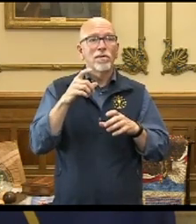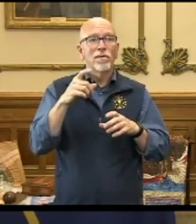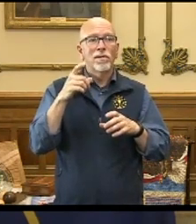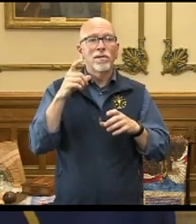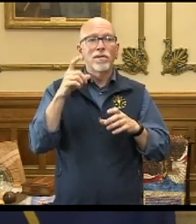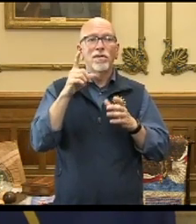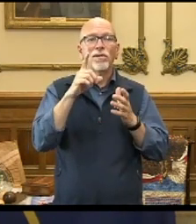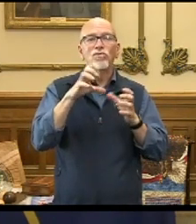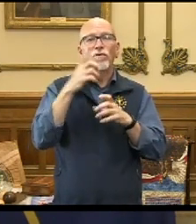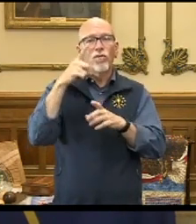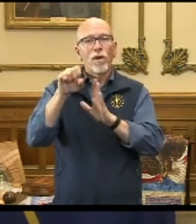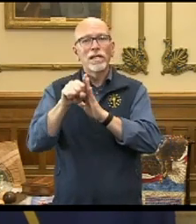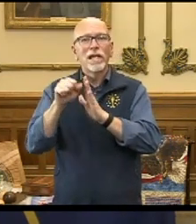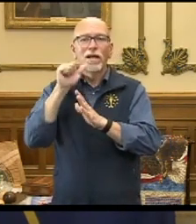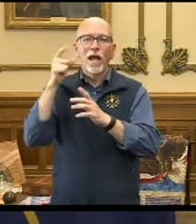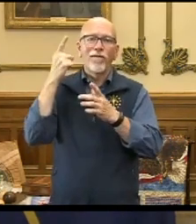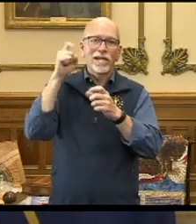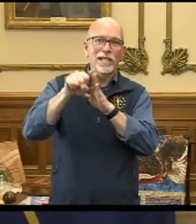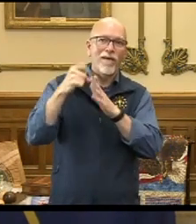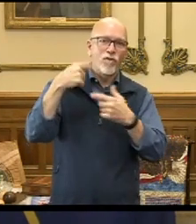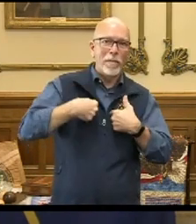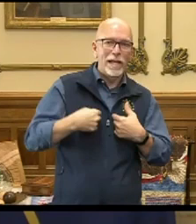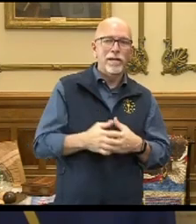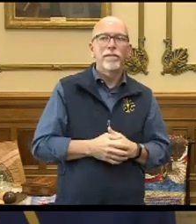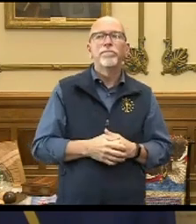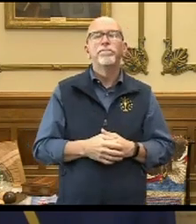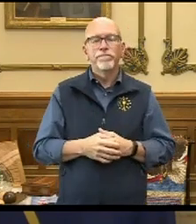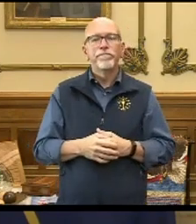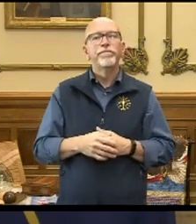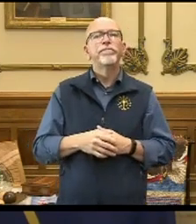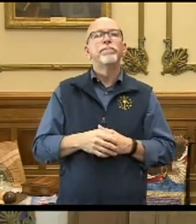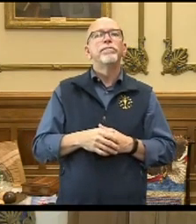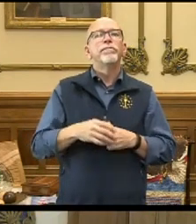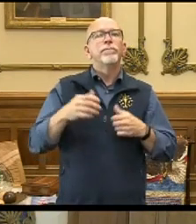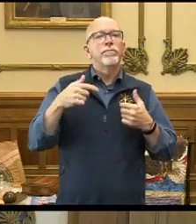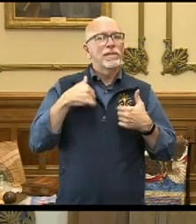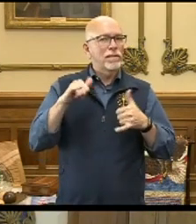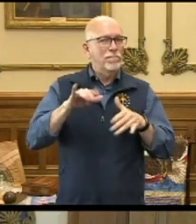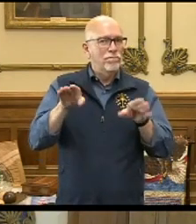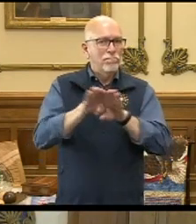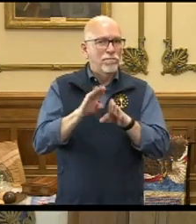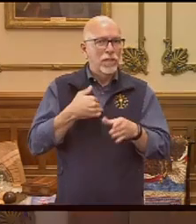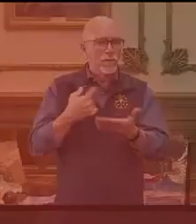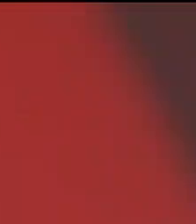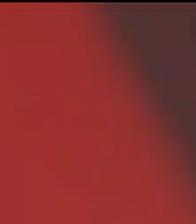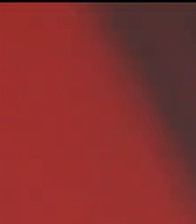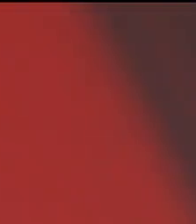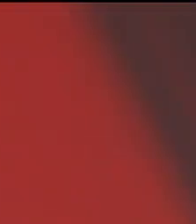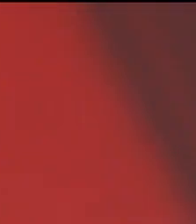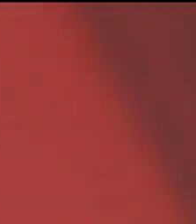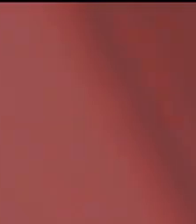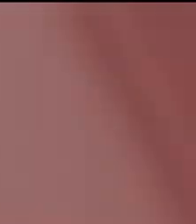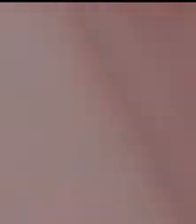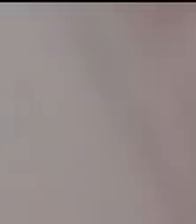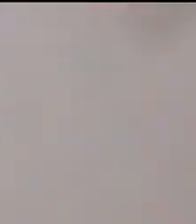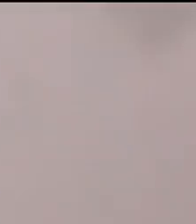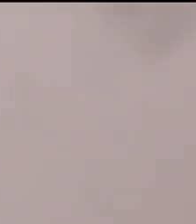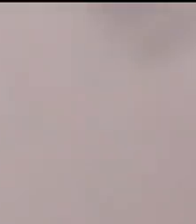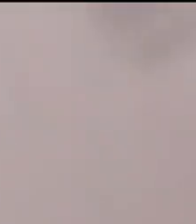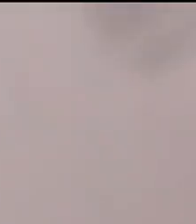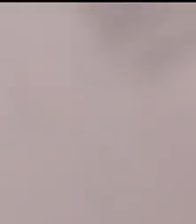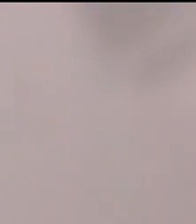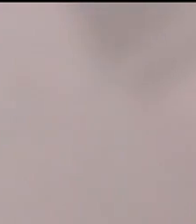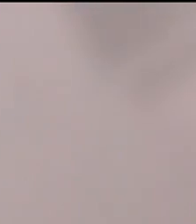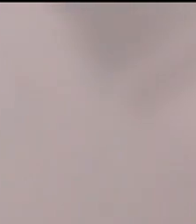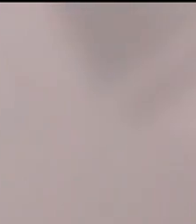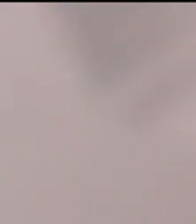state for me. Thank you for joining us. That concludes today's briefing. Eric Holcomb and state health officials giving us